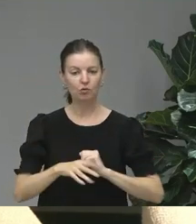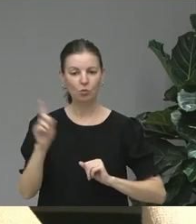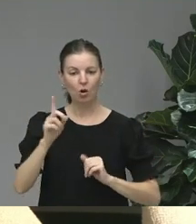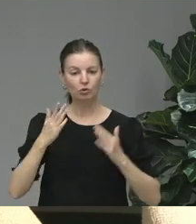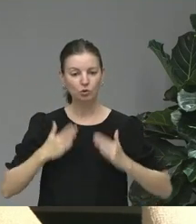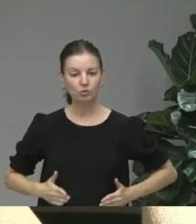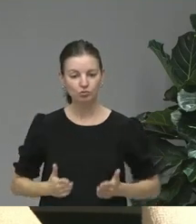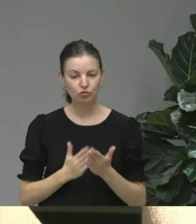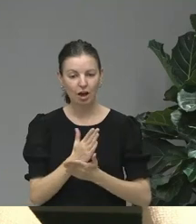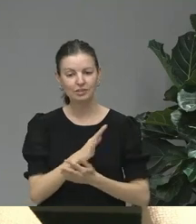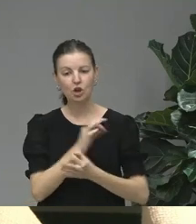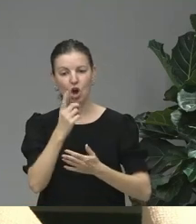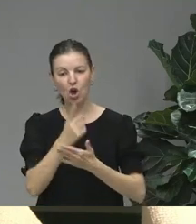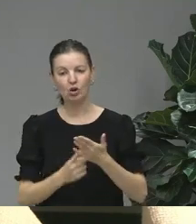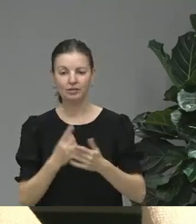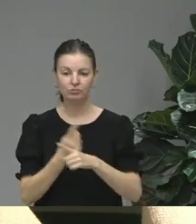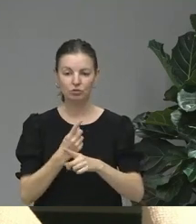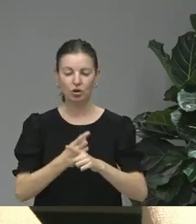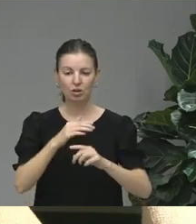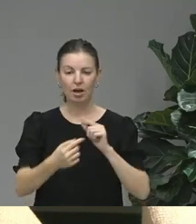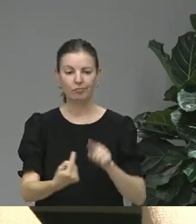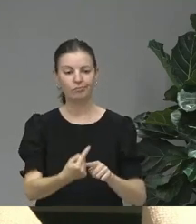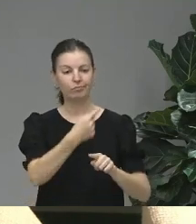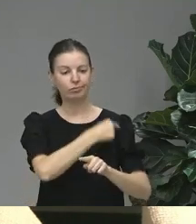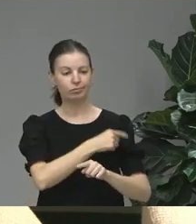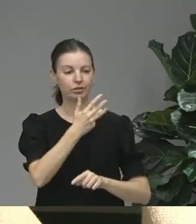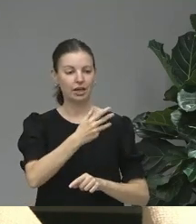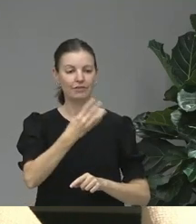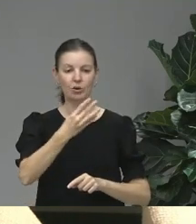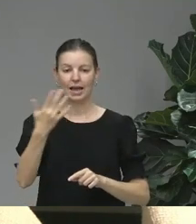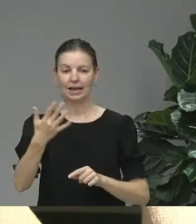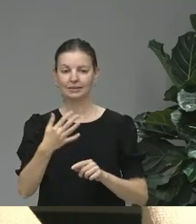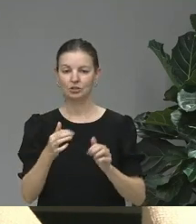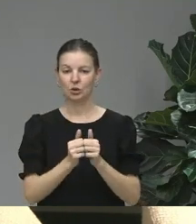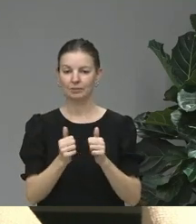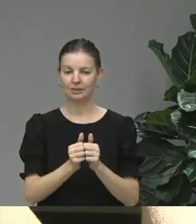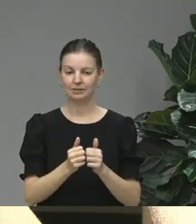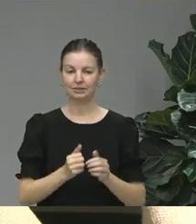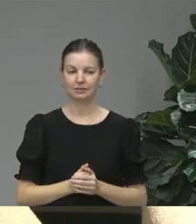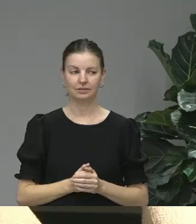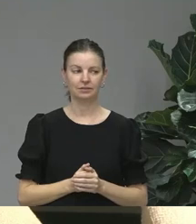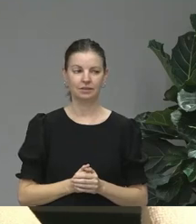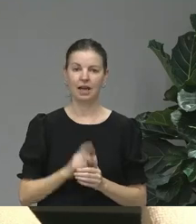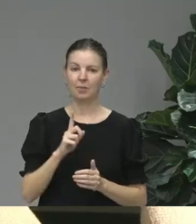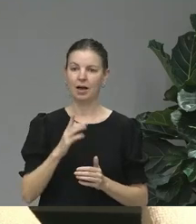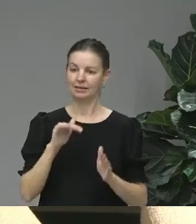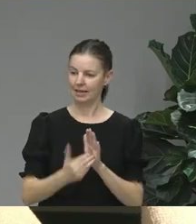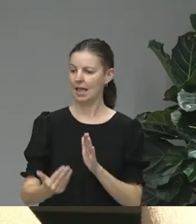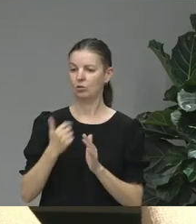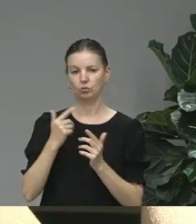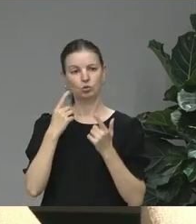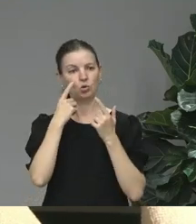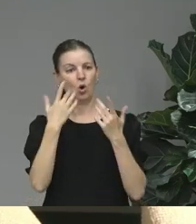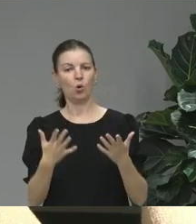just referencing that to a document drafted, you know, in 1948, but something that is embedded here that reflects